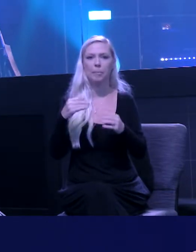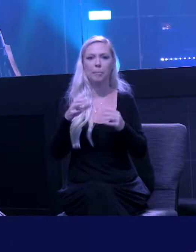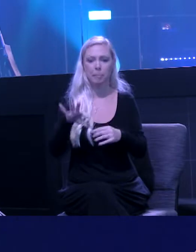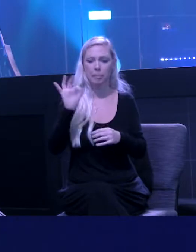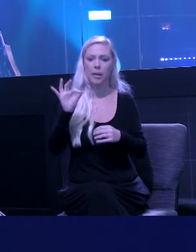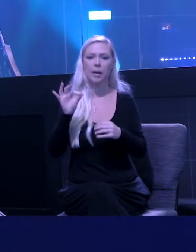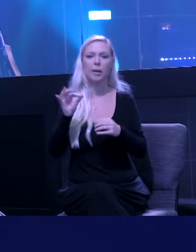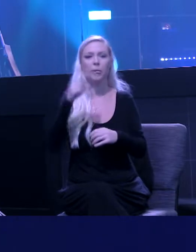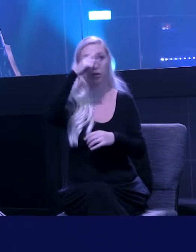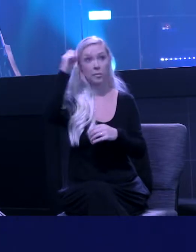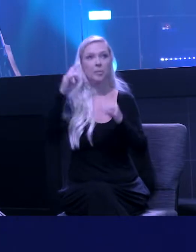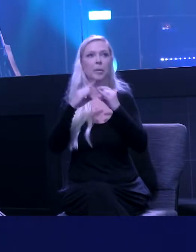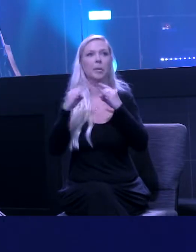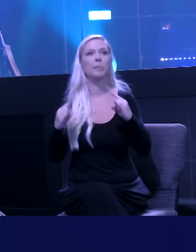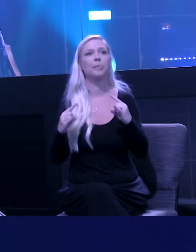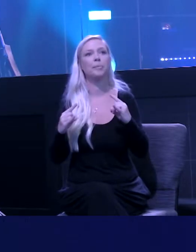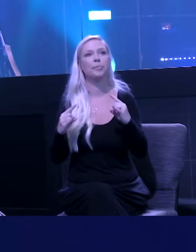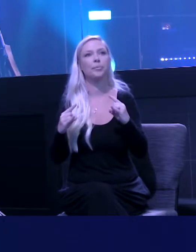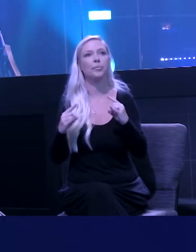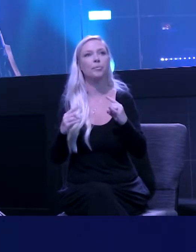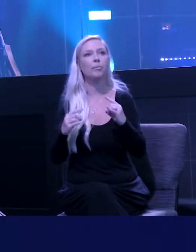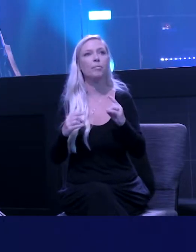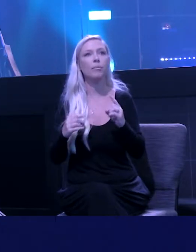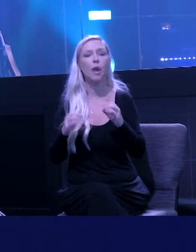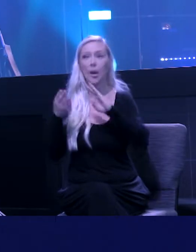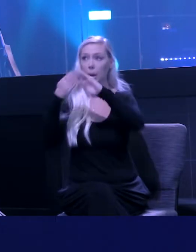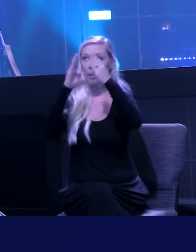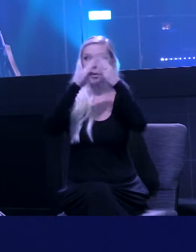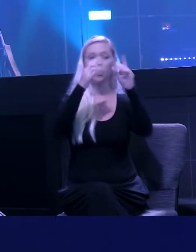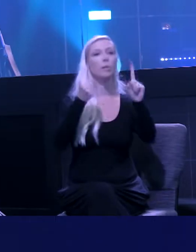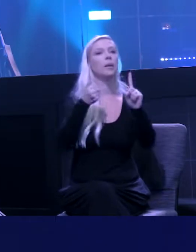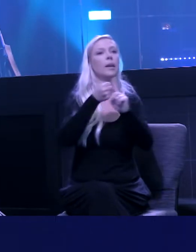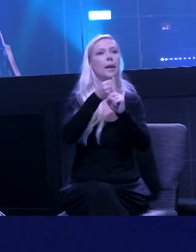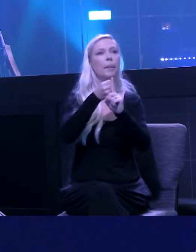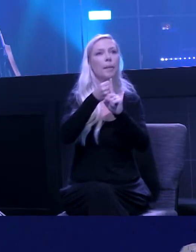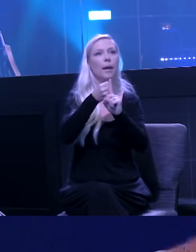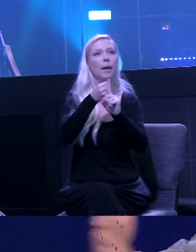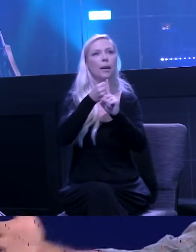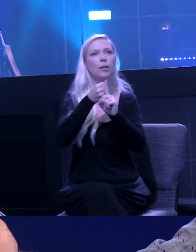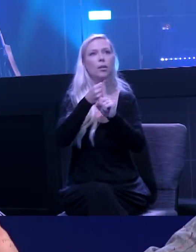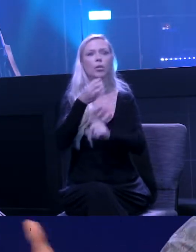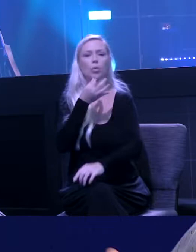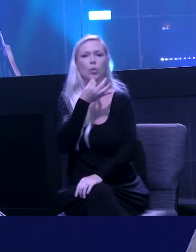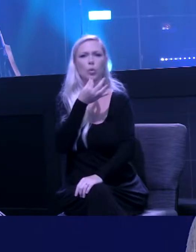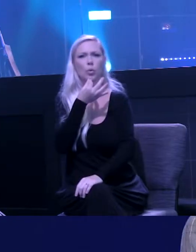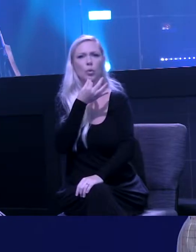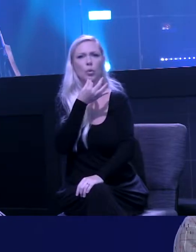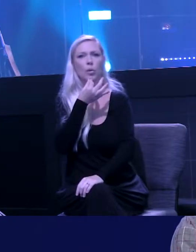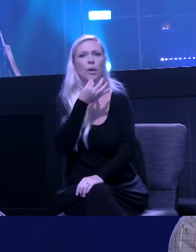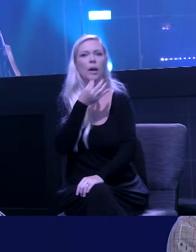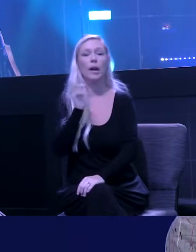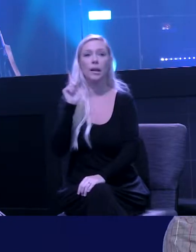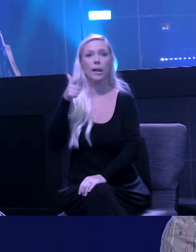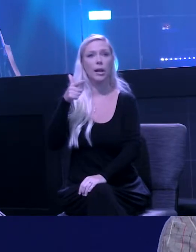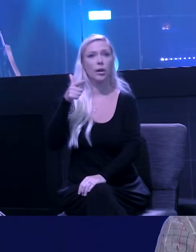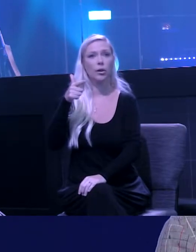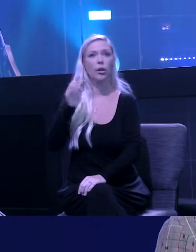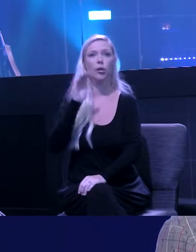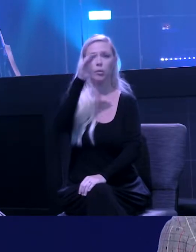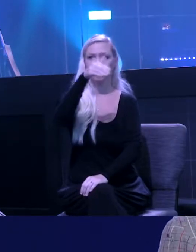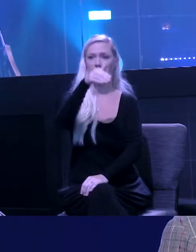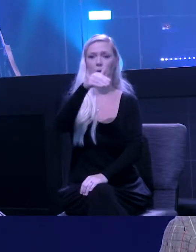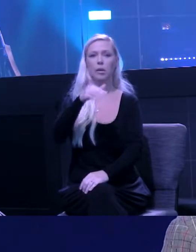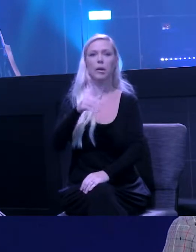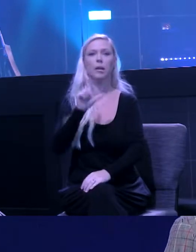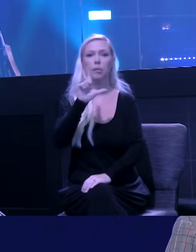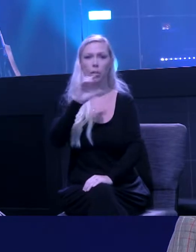serve somebody. Community Impact's coming up at the column as you leave. All kinds of information on different